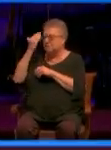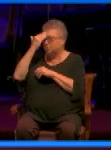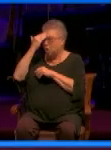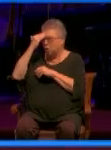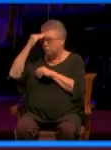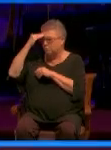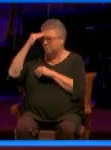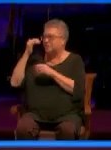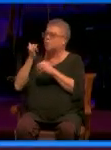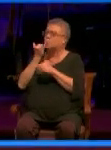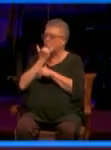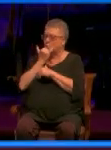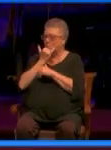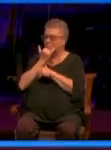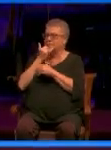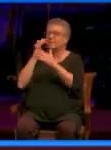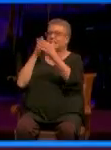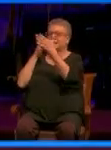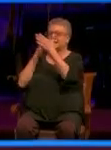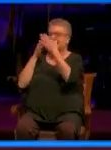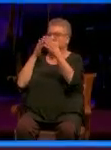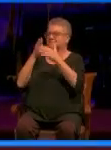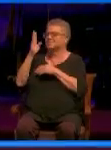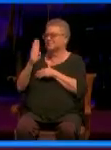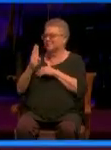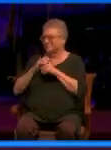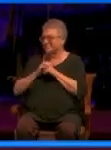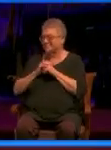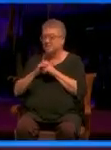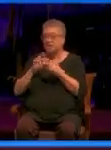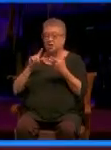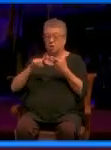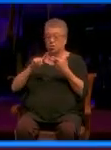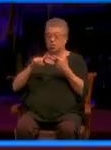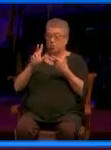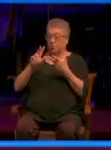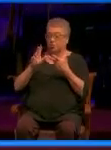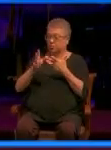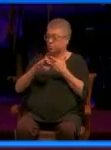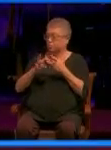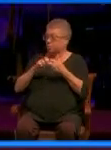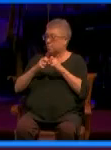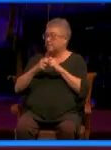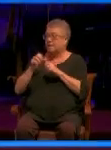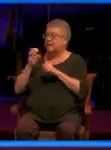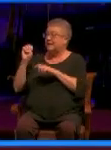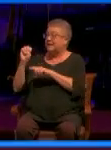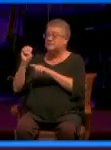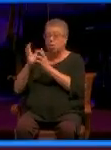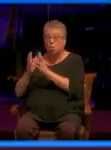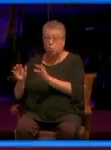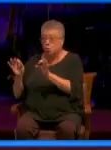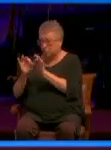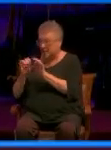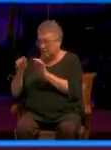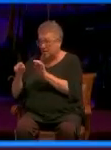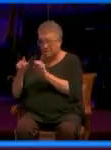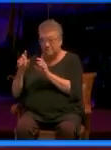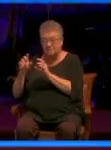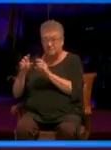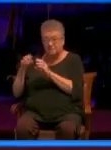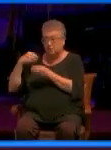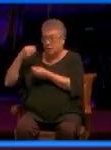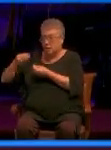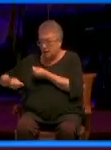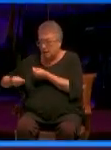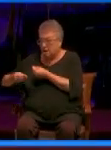against the word of the Lord. And there's a third problem here too. Esau is not worthy of this title. I want you to just look in your Bible real quickly